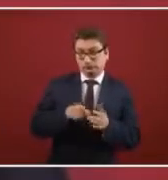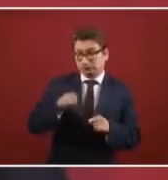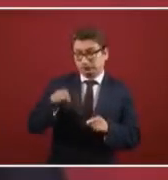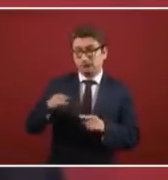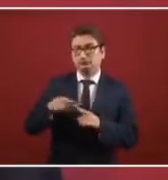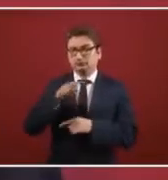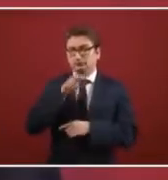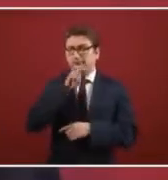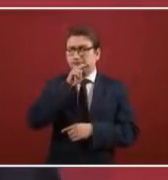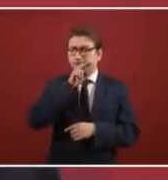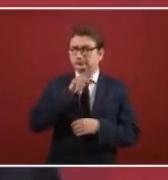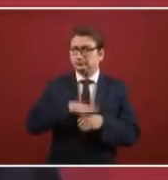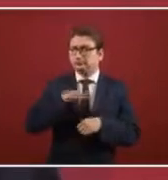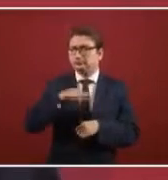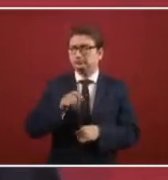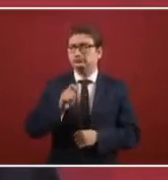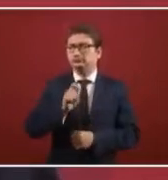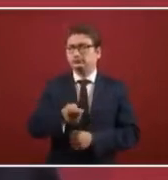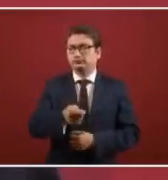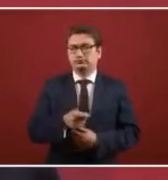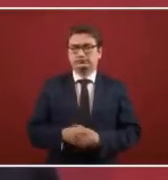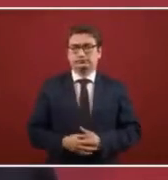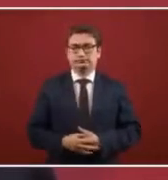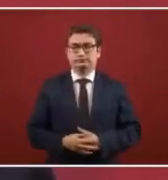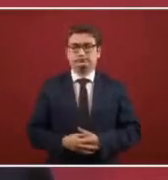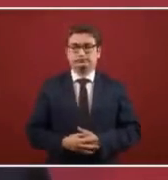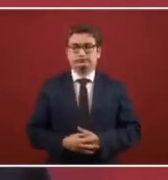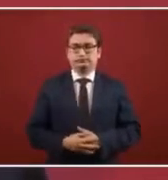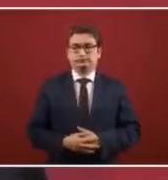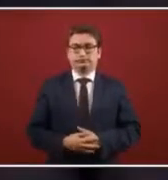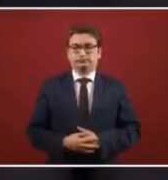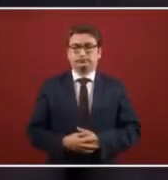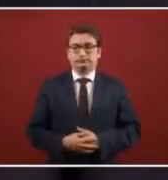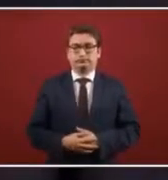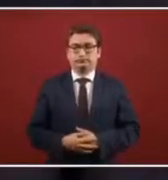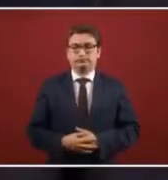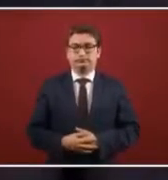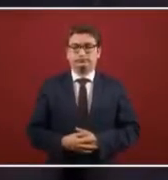most worrisome, de que se han